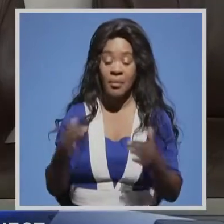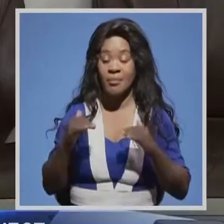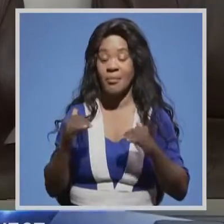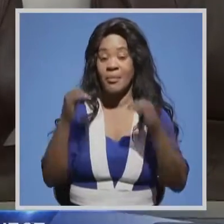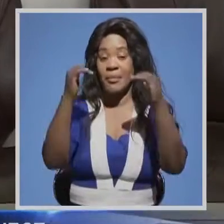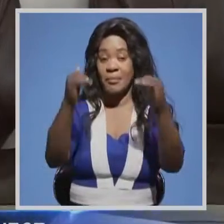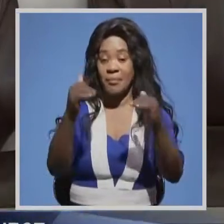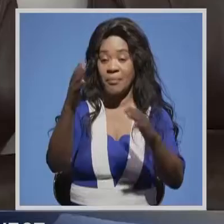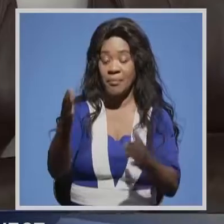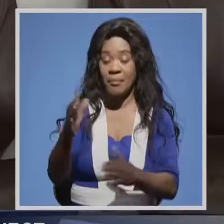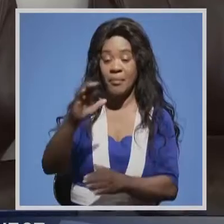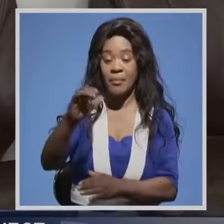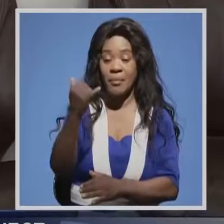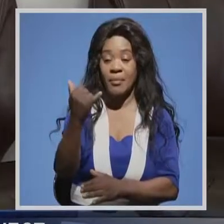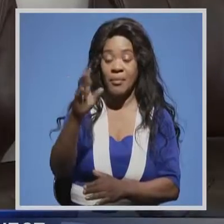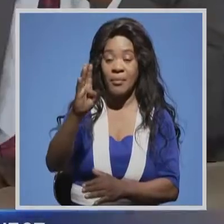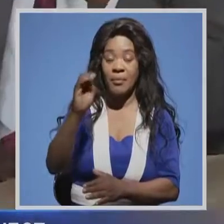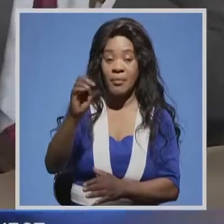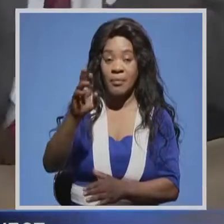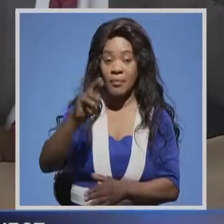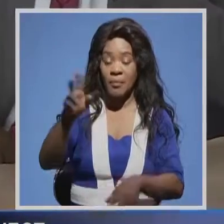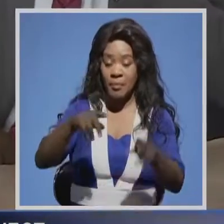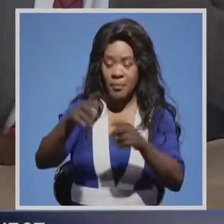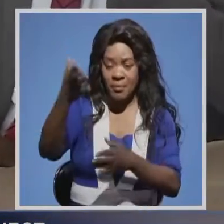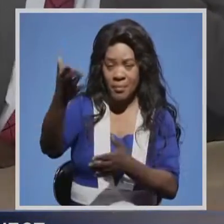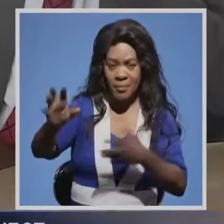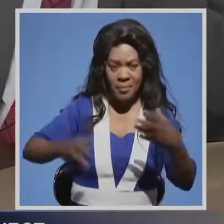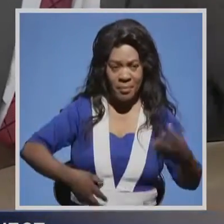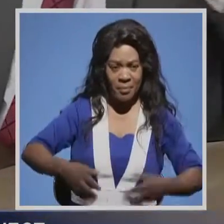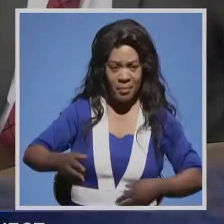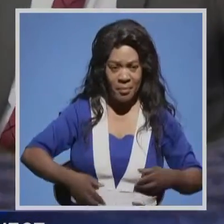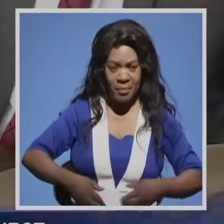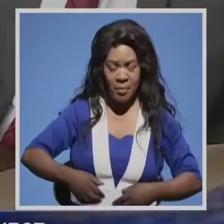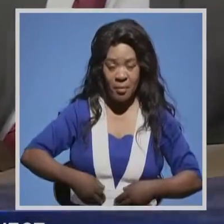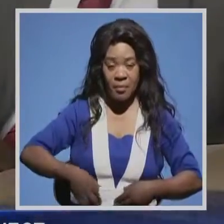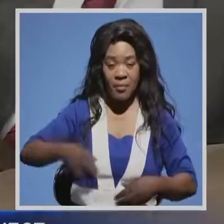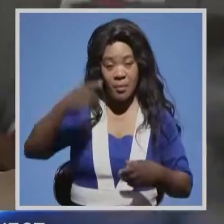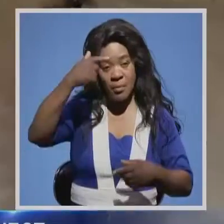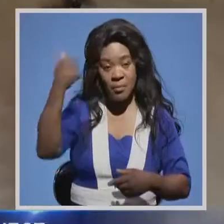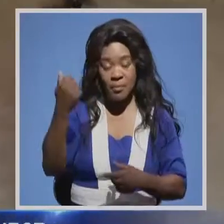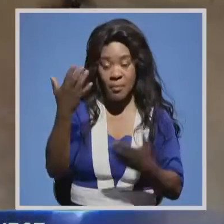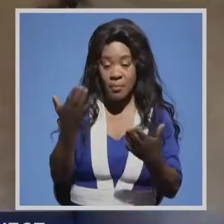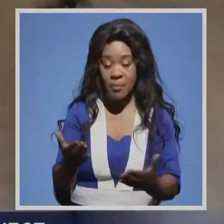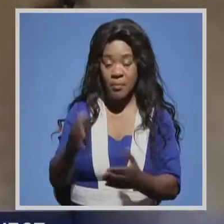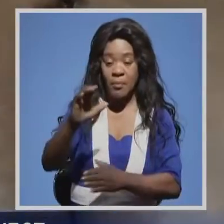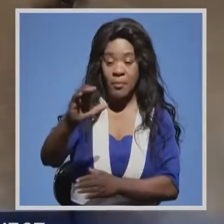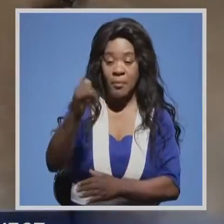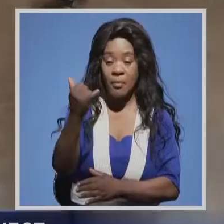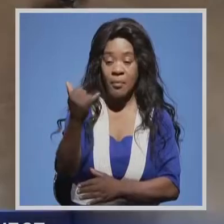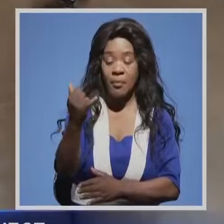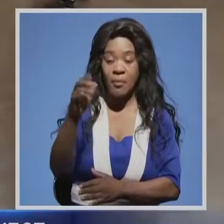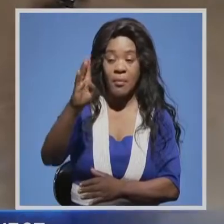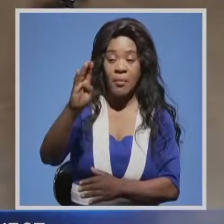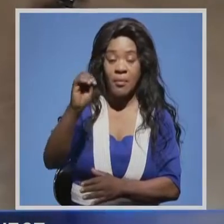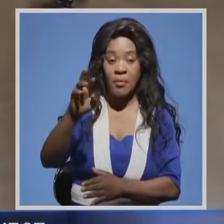complaining, citizens are complaining, including high-profile citizens, because of cybercrime. Again, the message from government is very